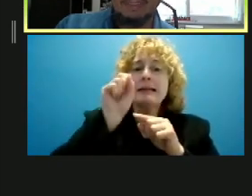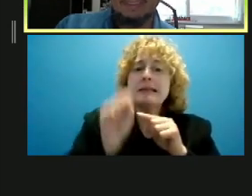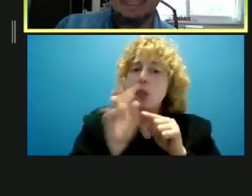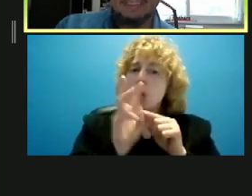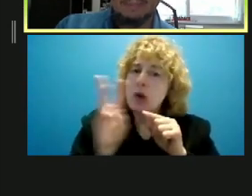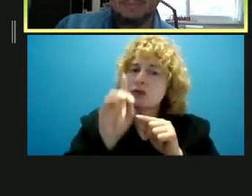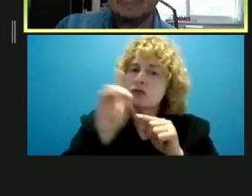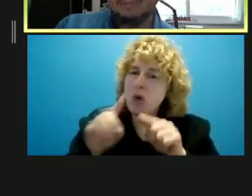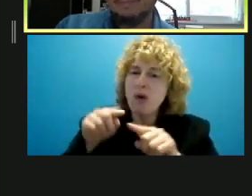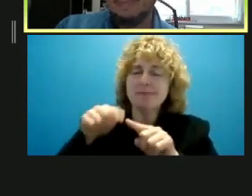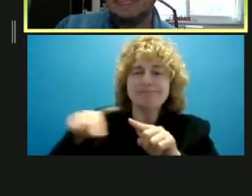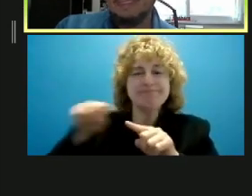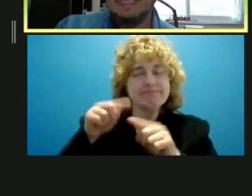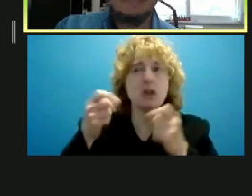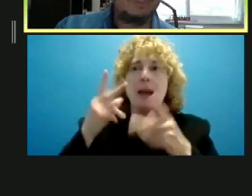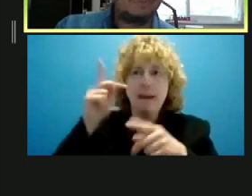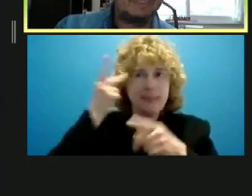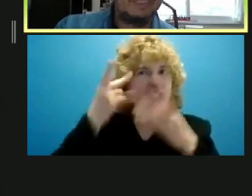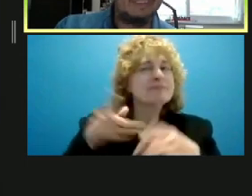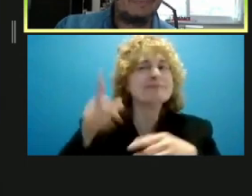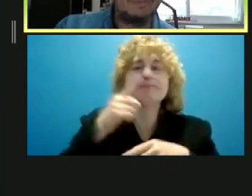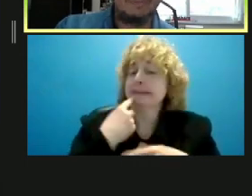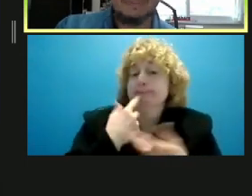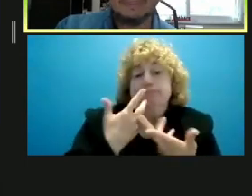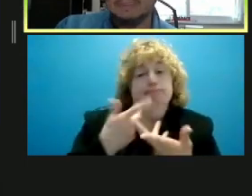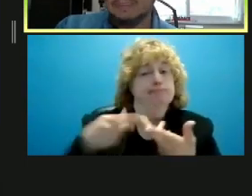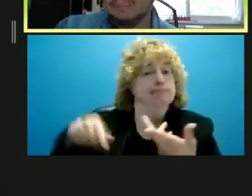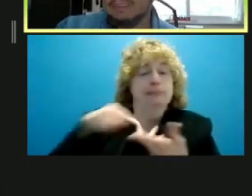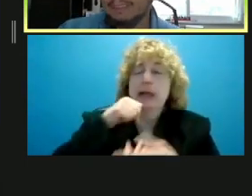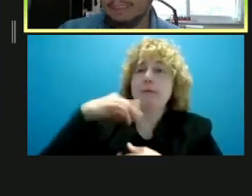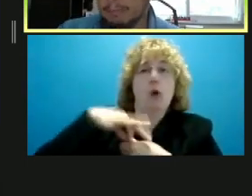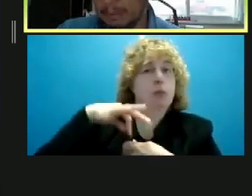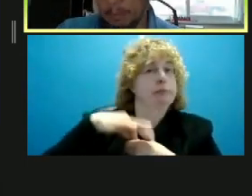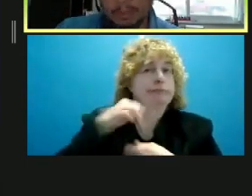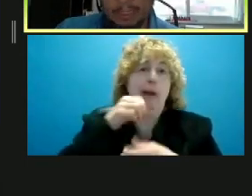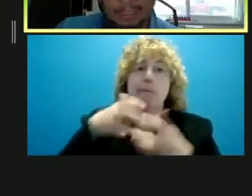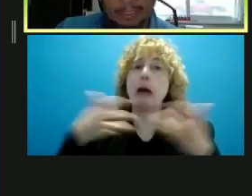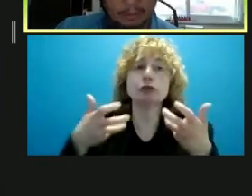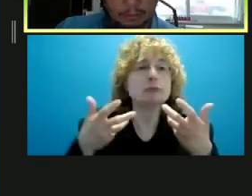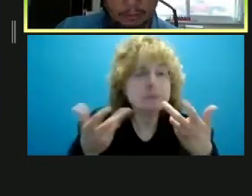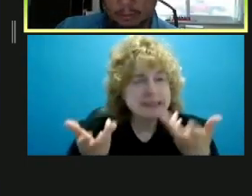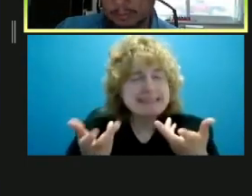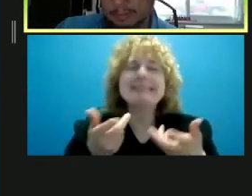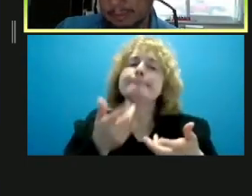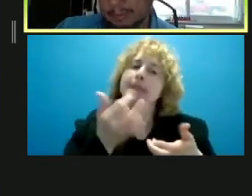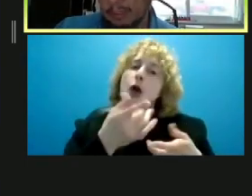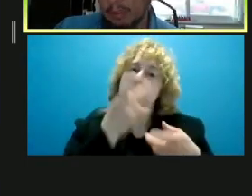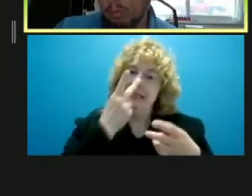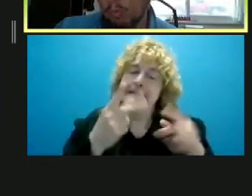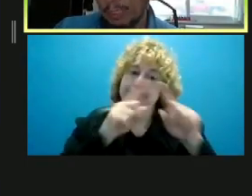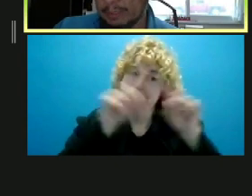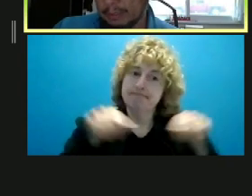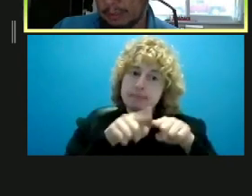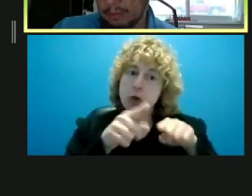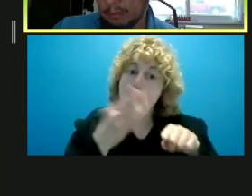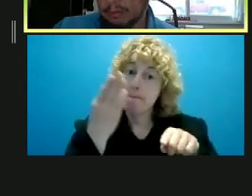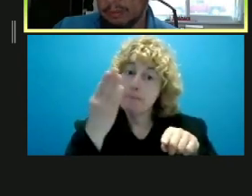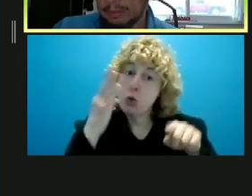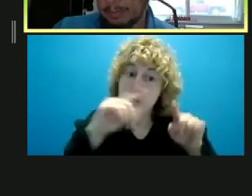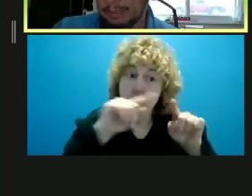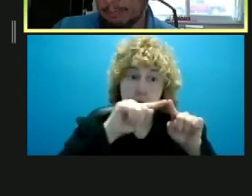voting. Next, please. I'm showing here a few numbers. The blue line shows white,